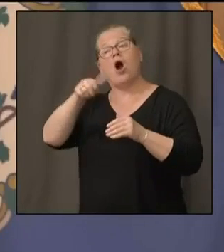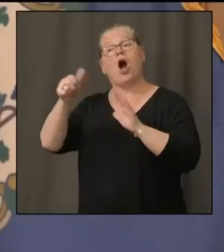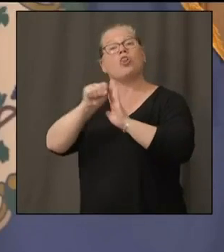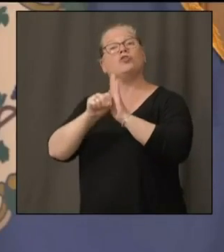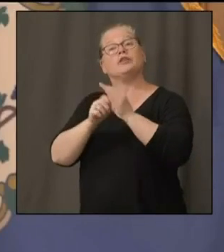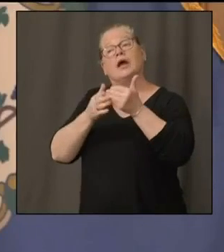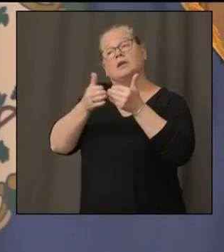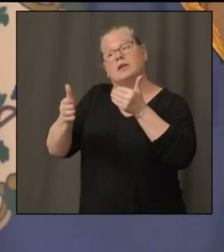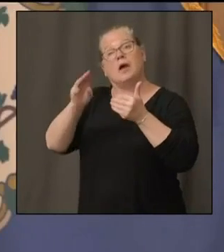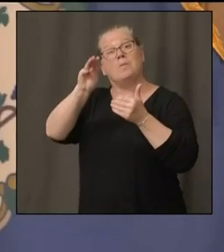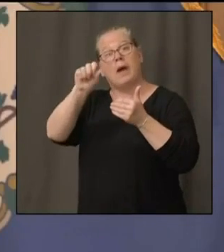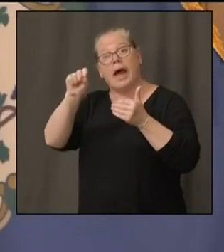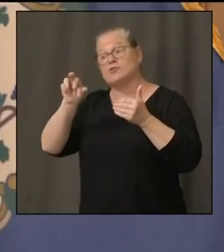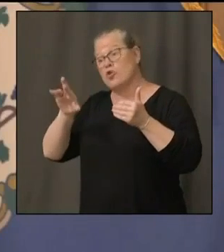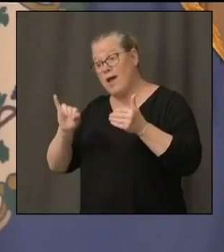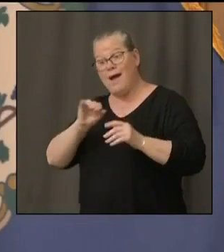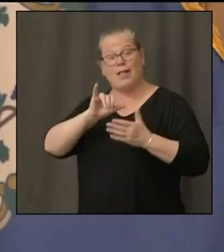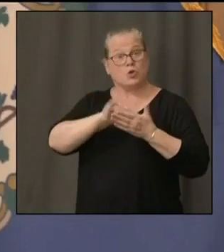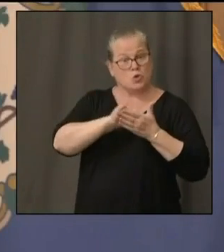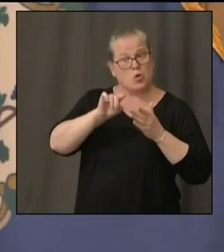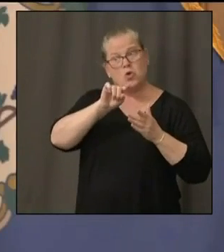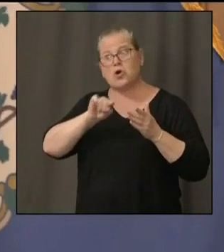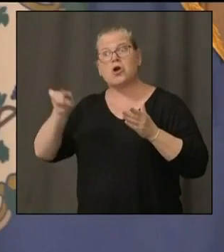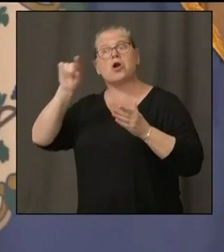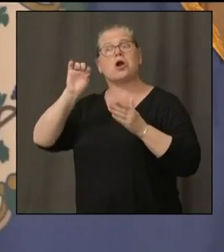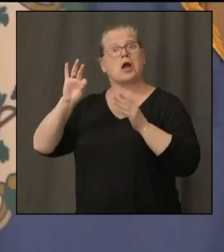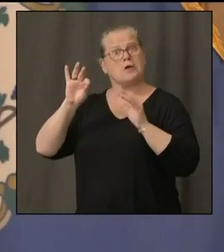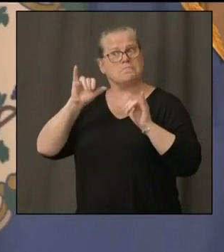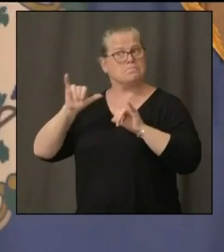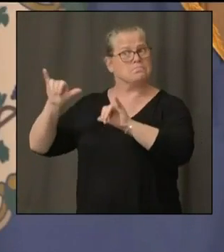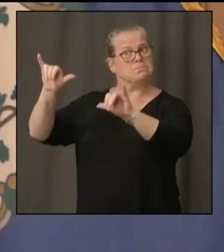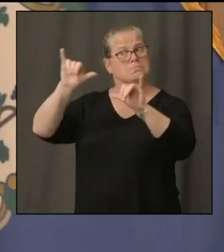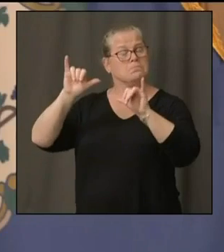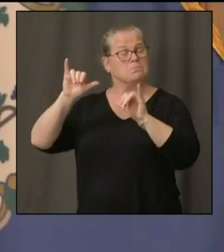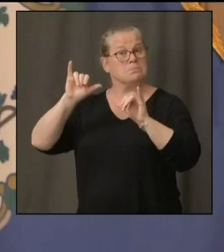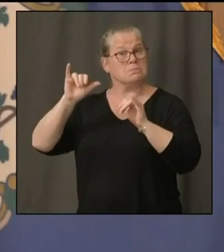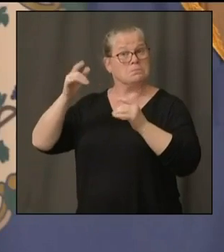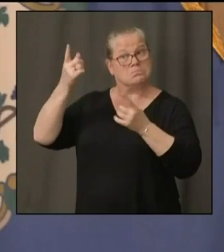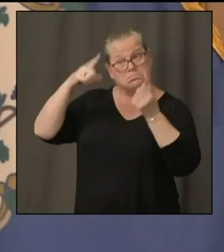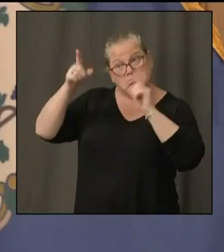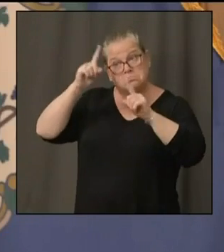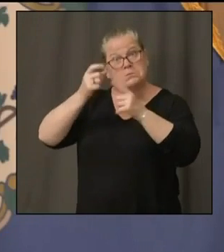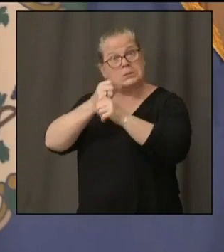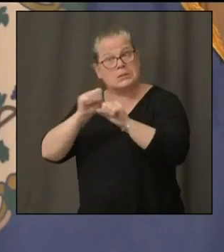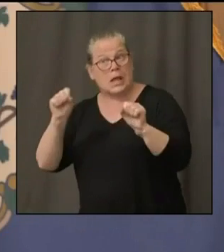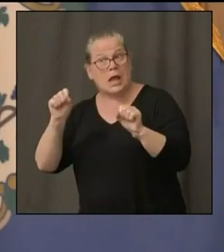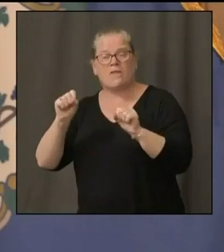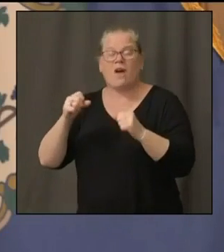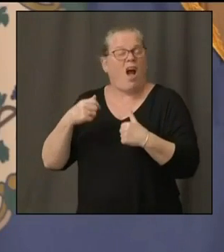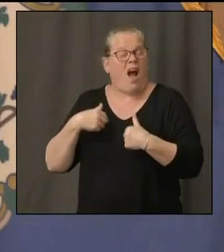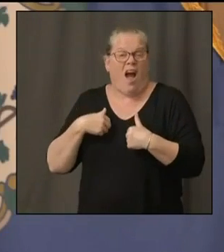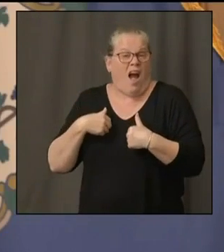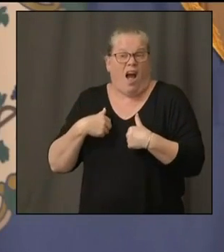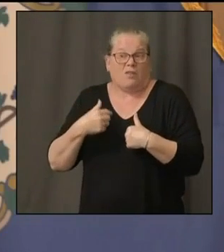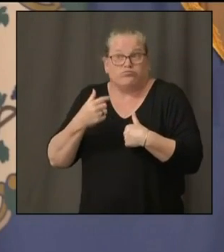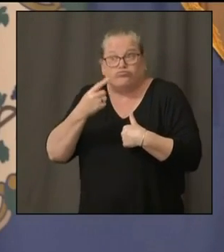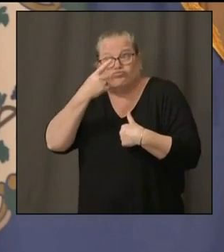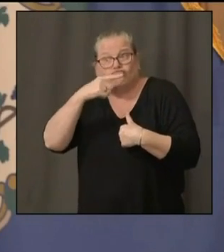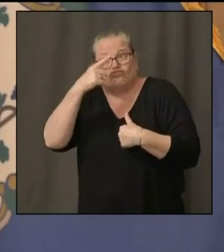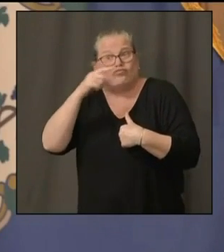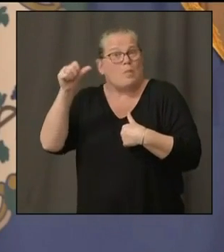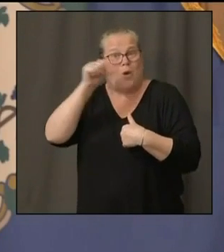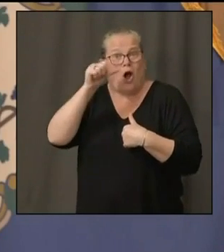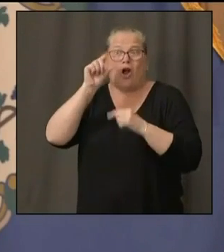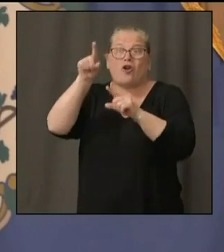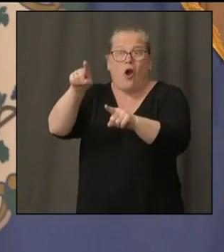like a beer at the bar as much as the next person. I know how frustrating this can be, but right now, with this pandemic flaring up in a majority of